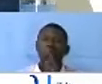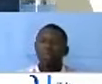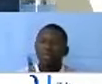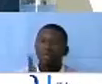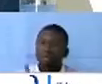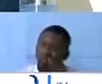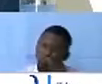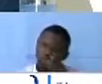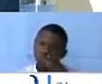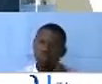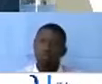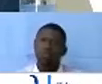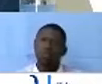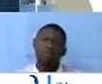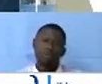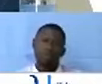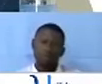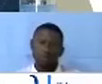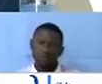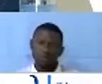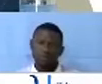investigations. So